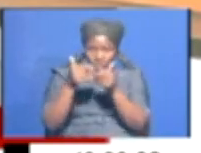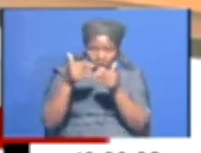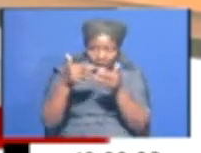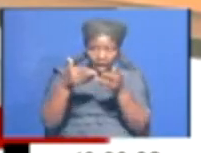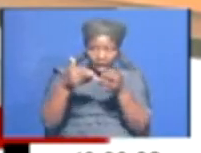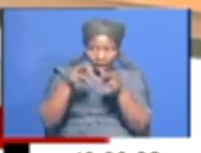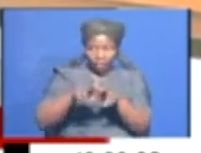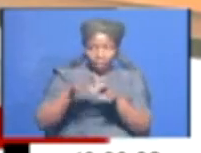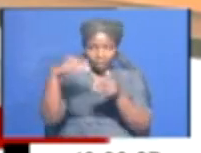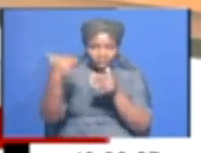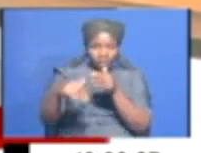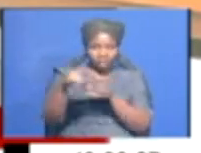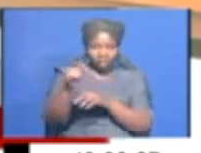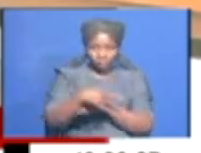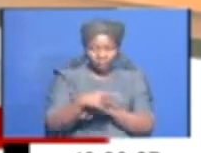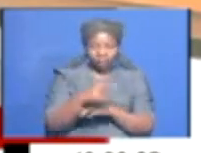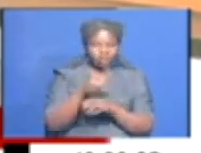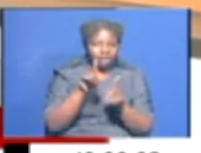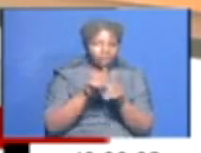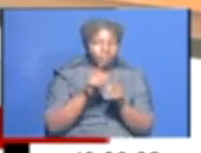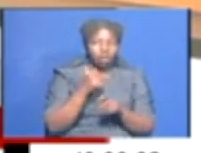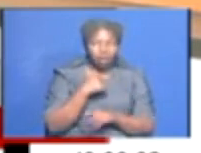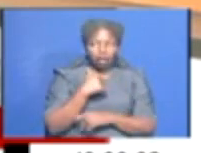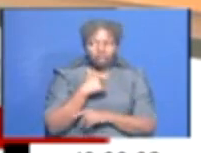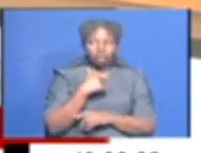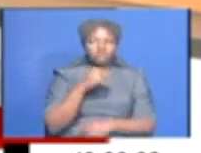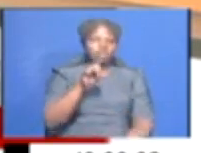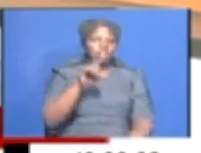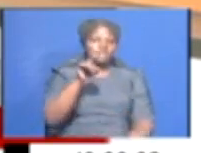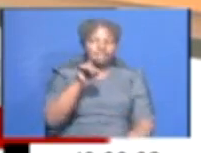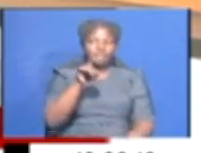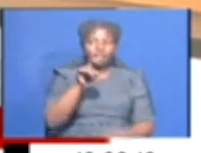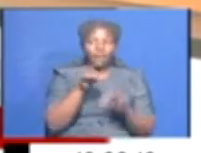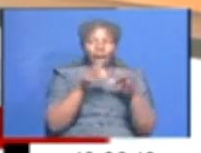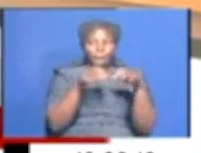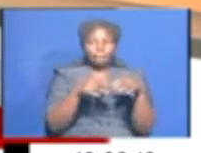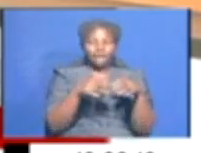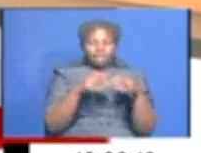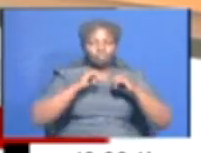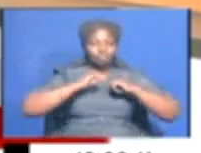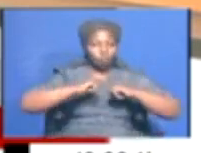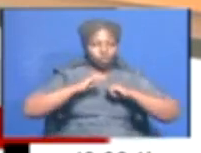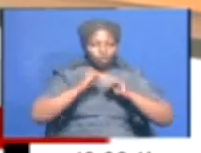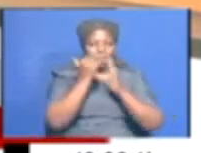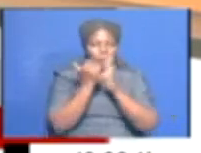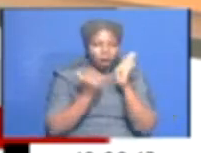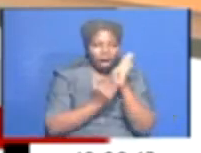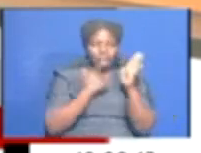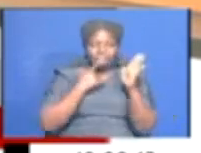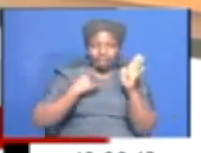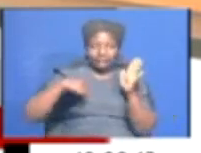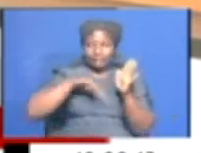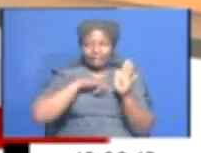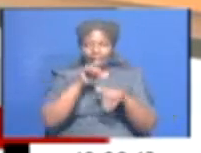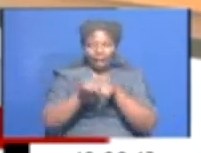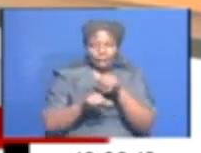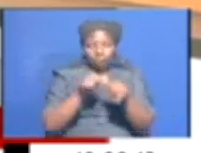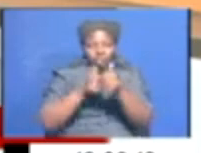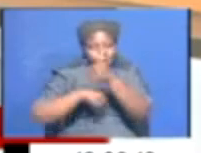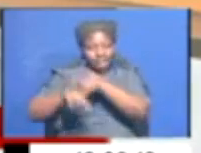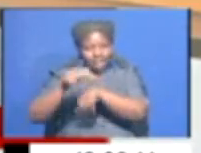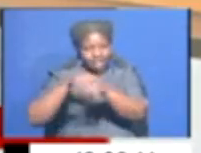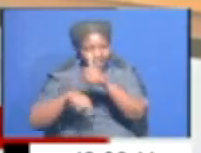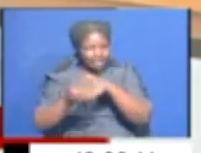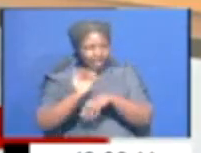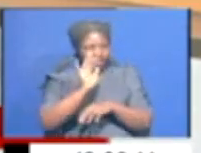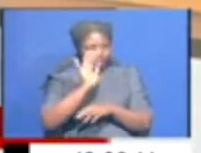from Miviara Executives Limited is the head of programs, telling us about the activities that they will be doing. And then think of a sport